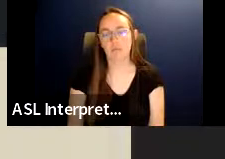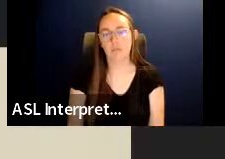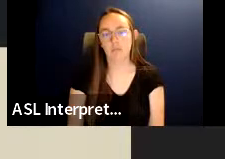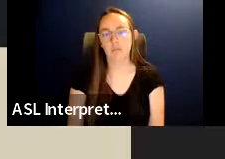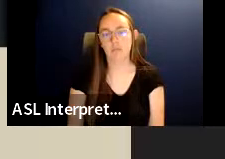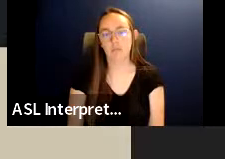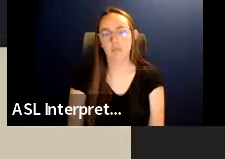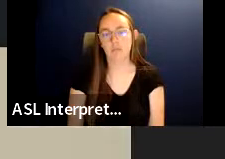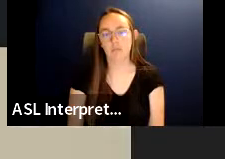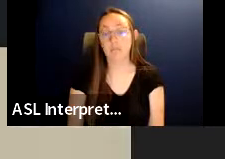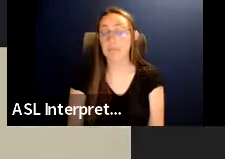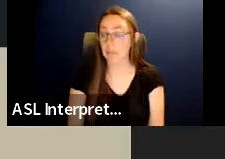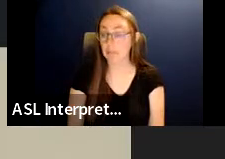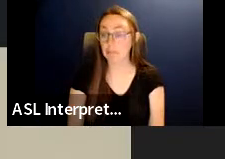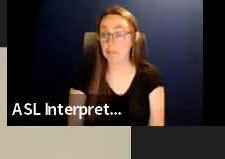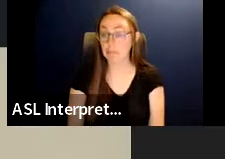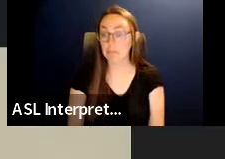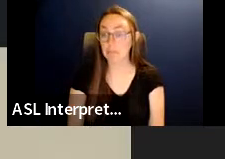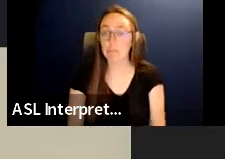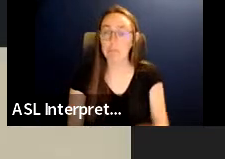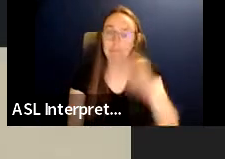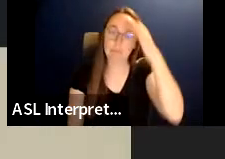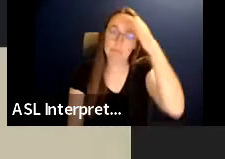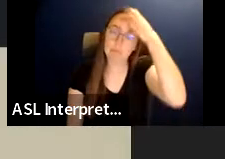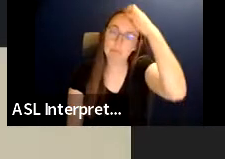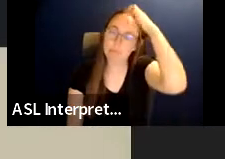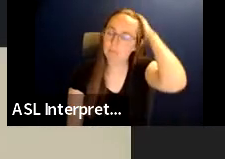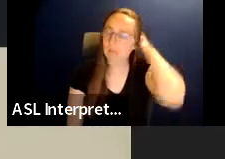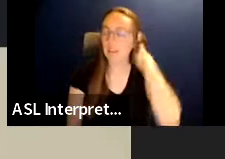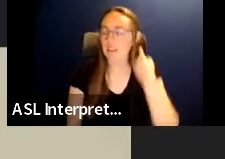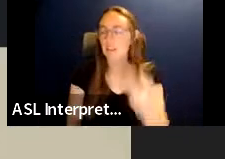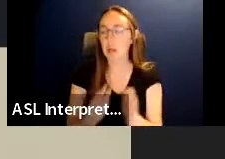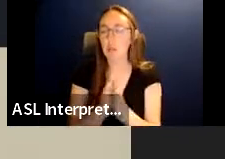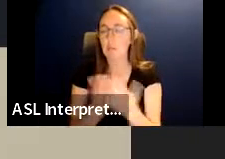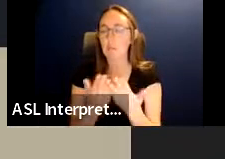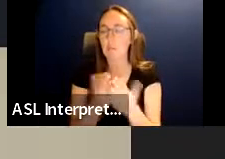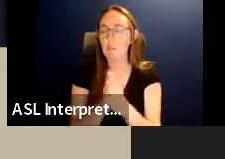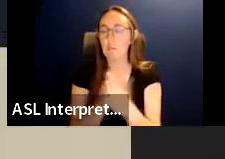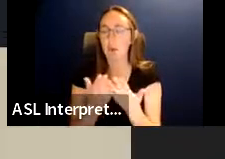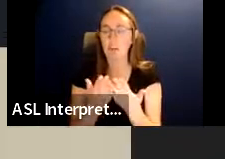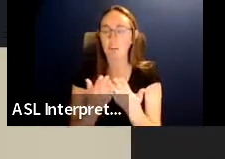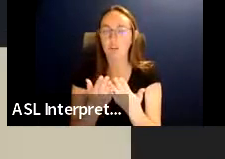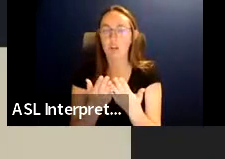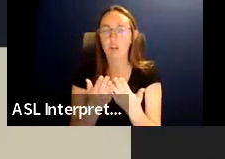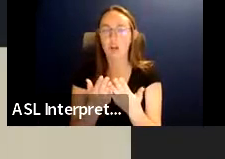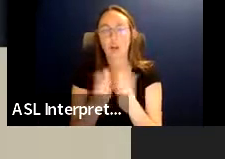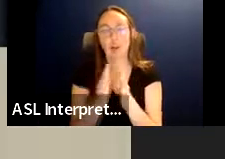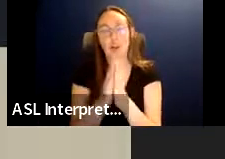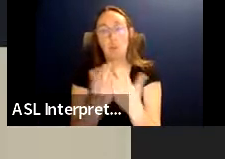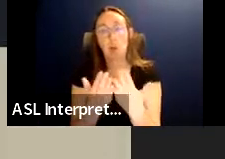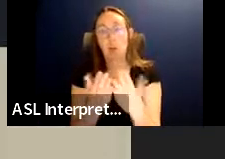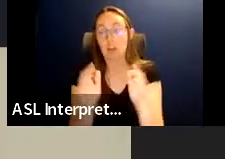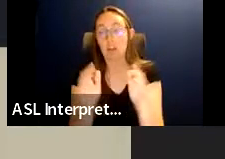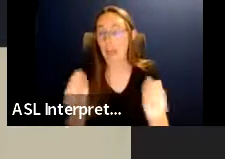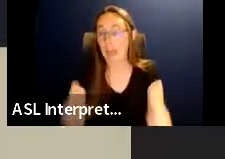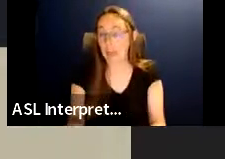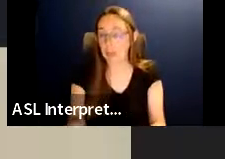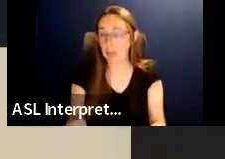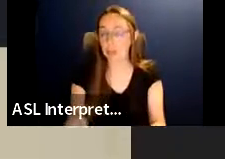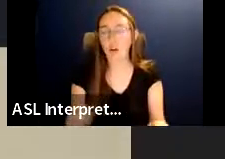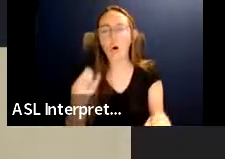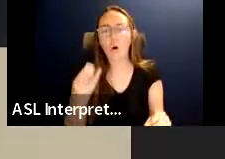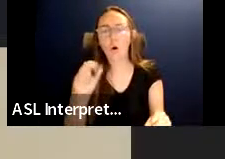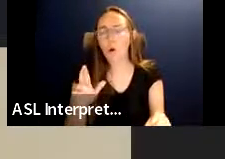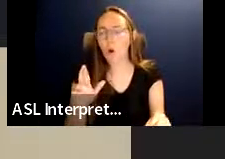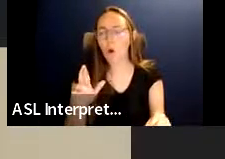There. And then you have your book holder, so you can put your book in there. But if you wanted also, if you had a